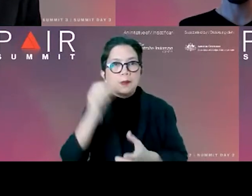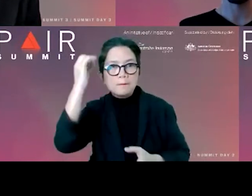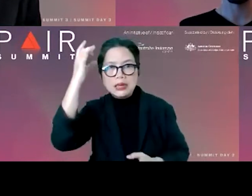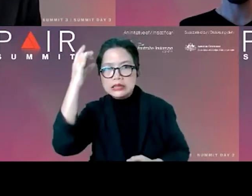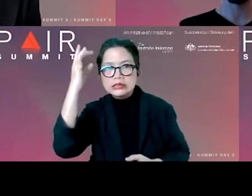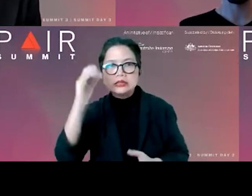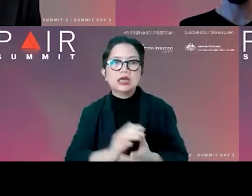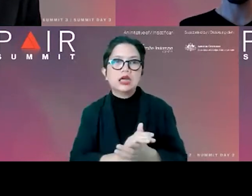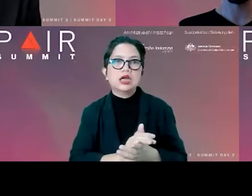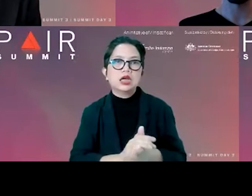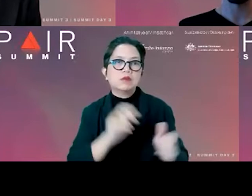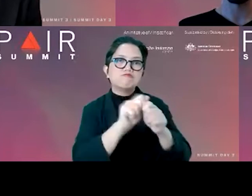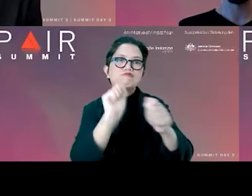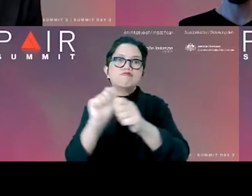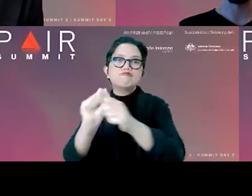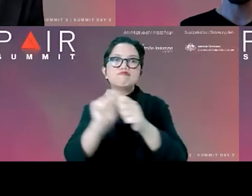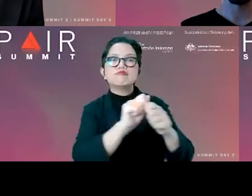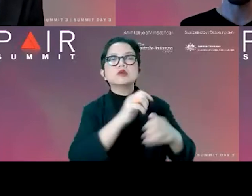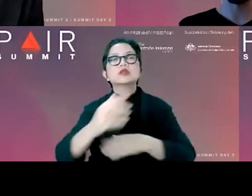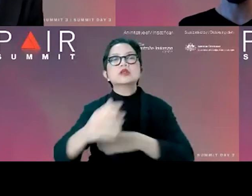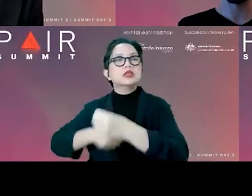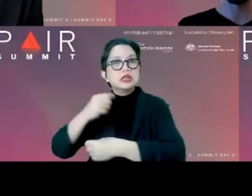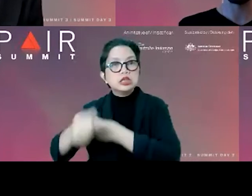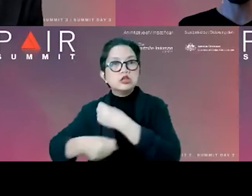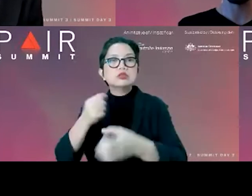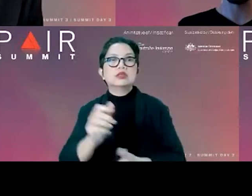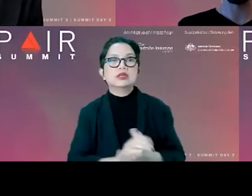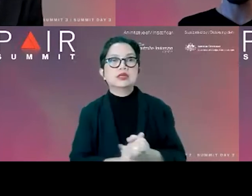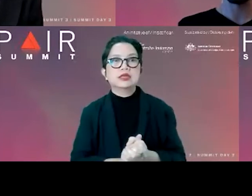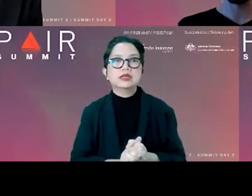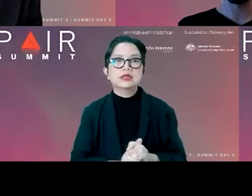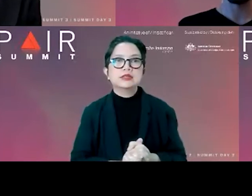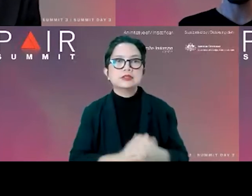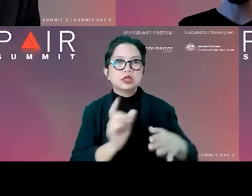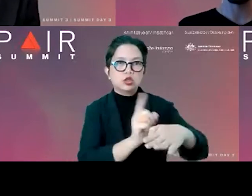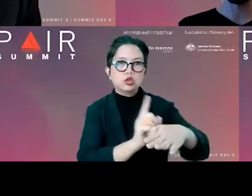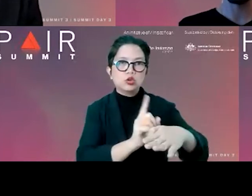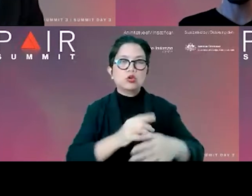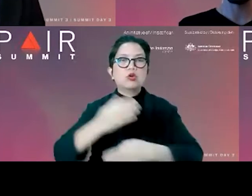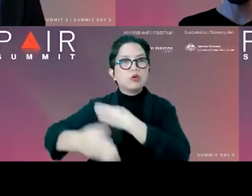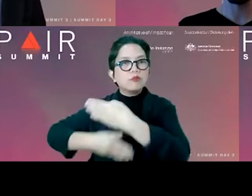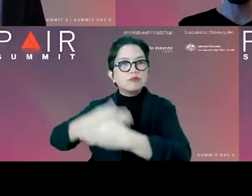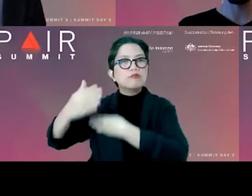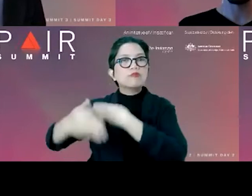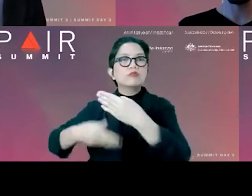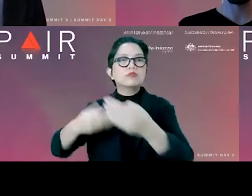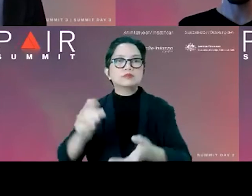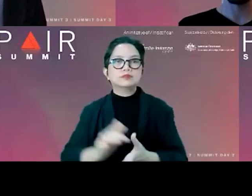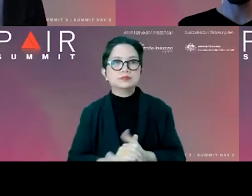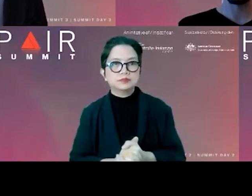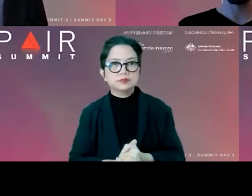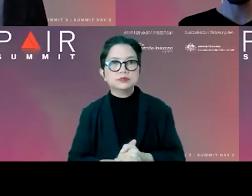work in around the retail, manufacturing and farming. So now the government has